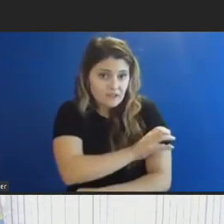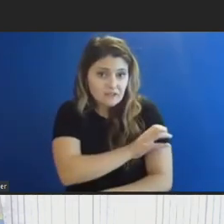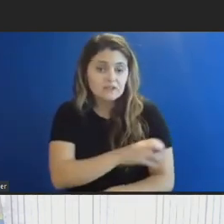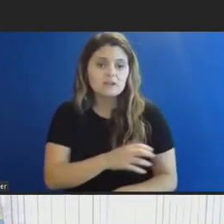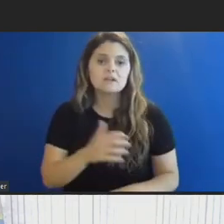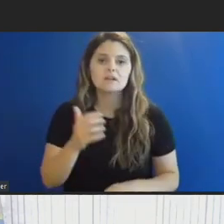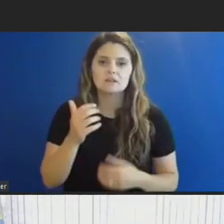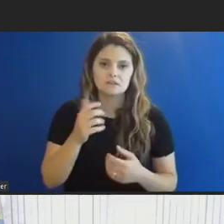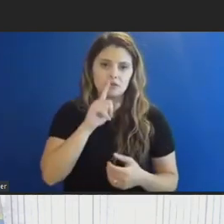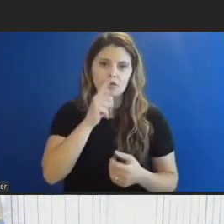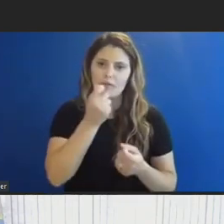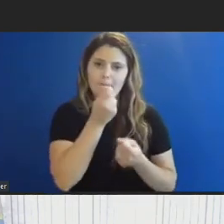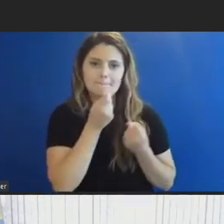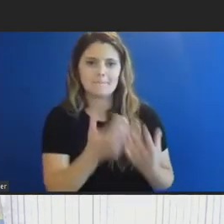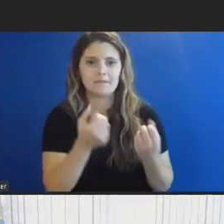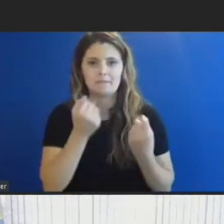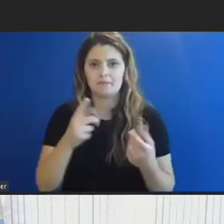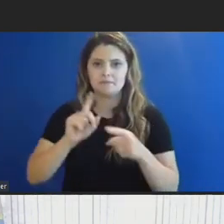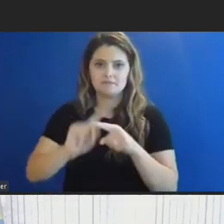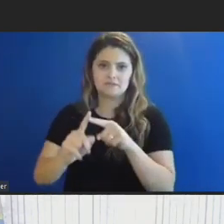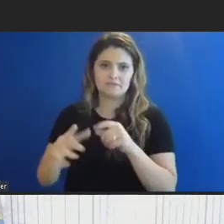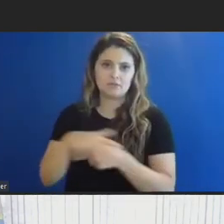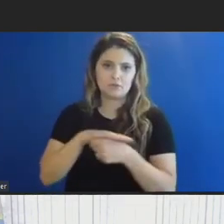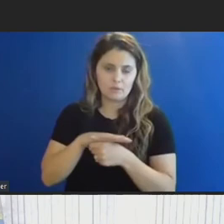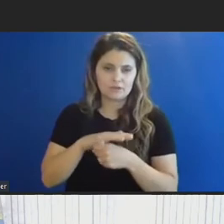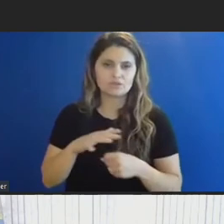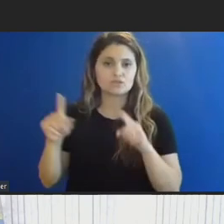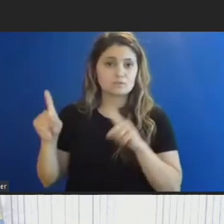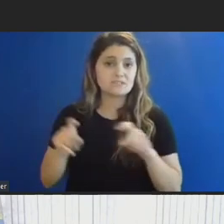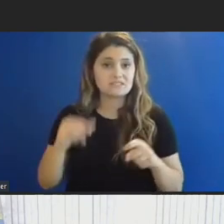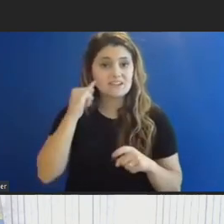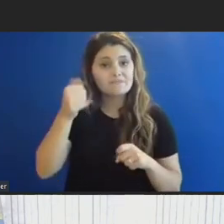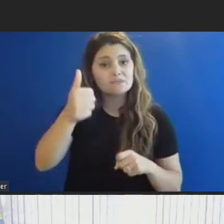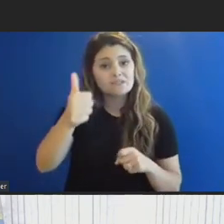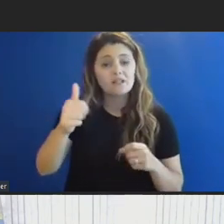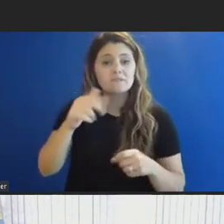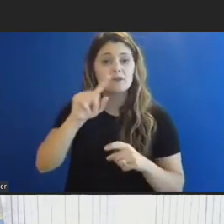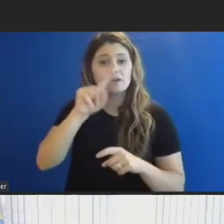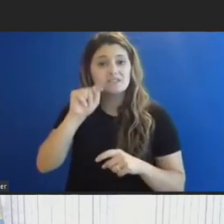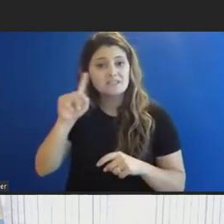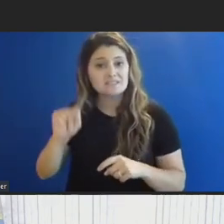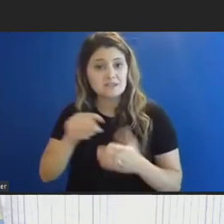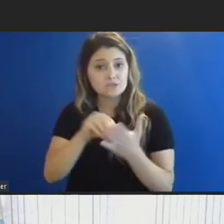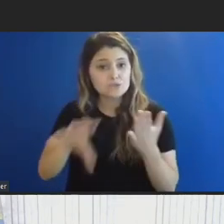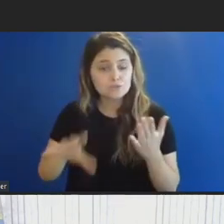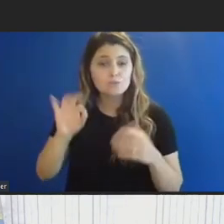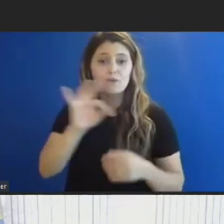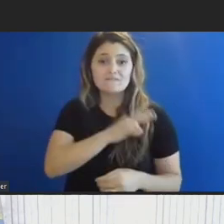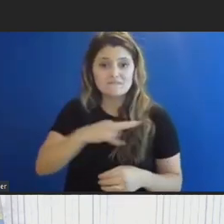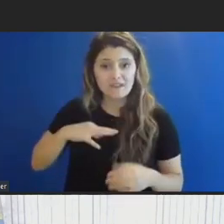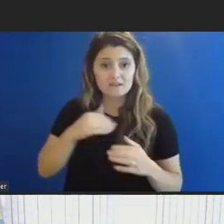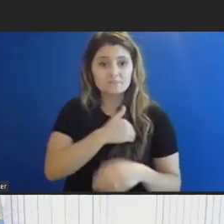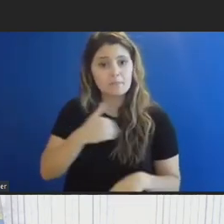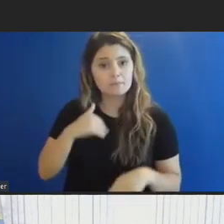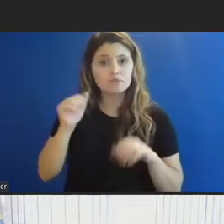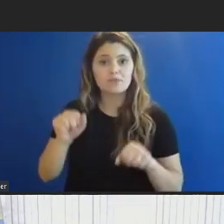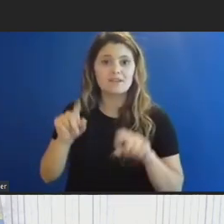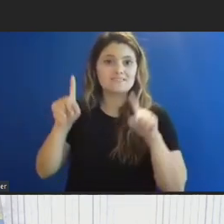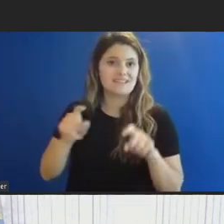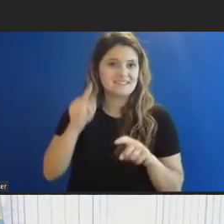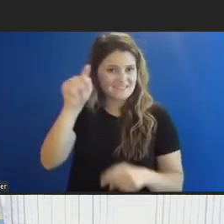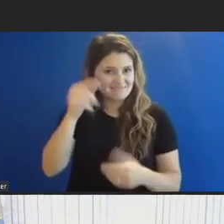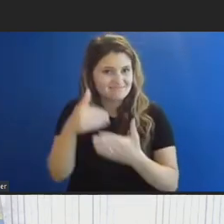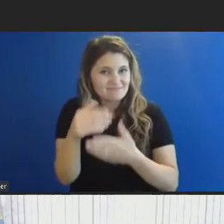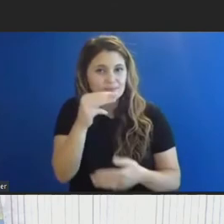are many, many locations to be tested. If you're a tech student or faculty member, you can get tested just north of the museum. If you're a